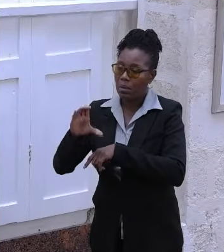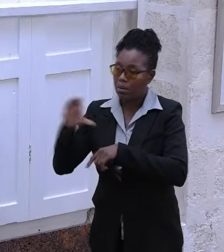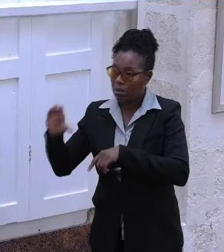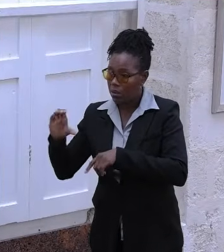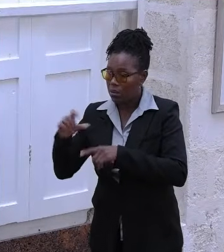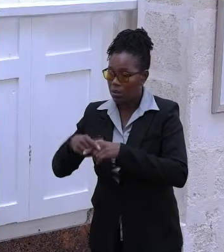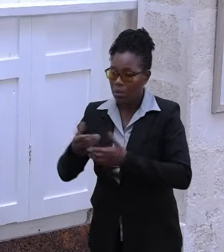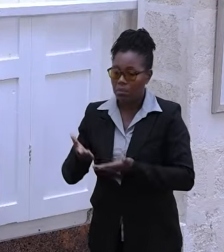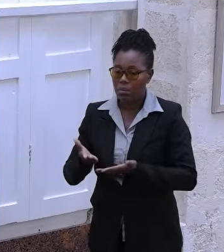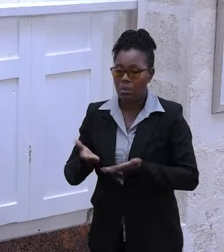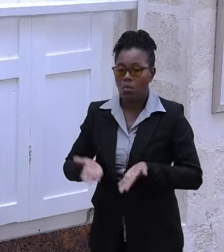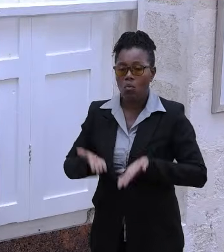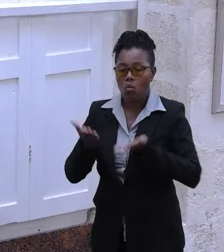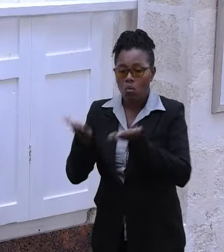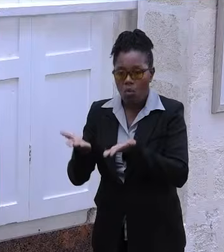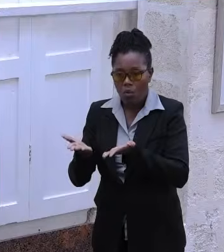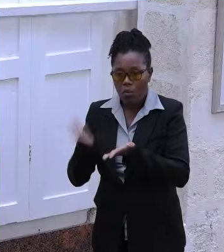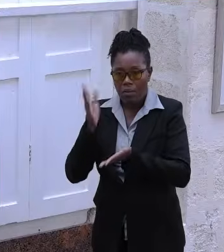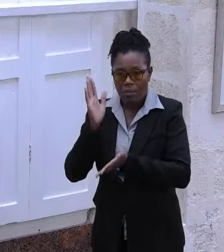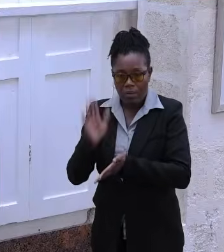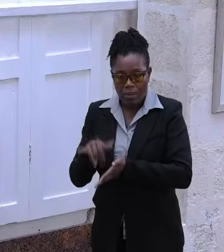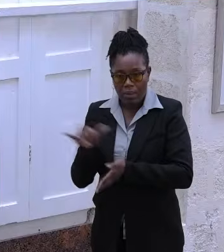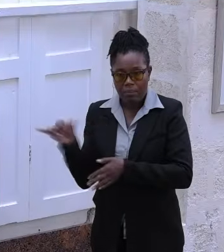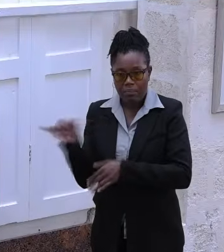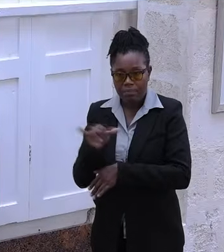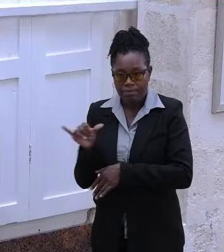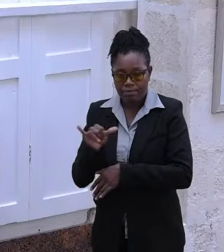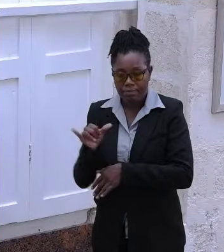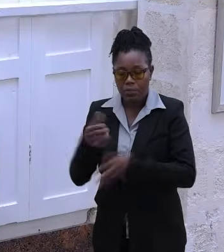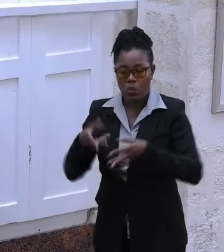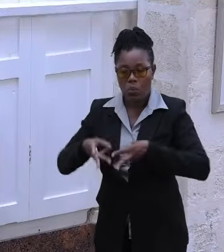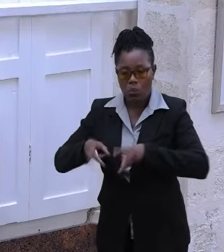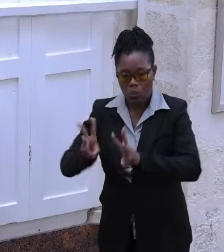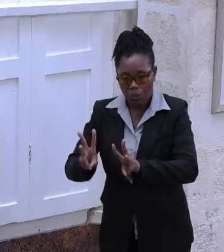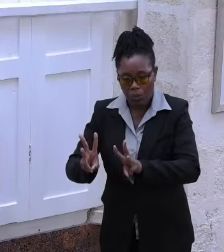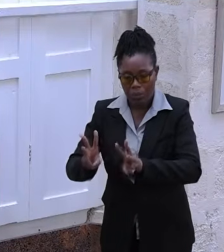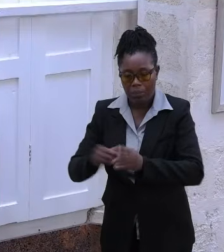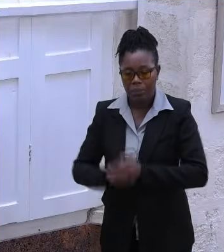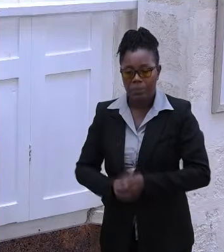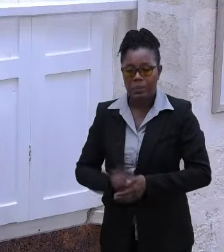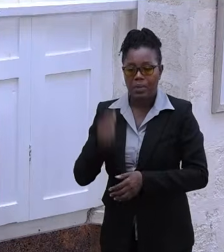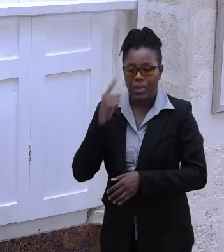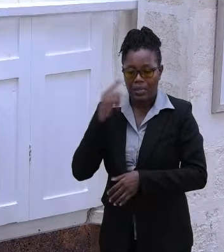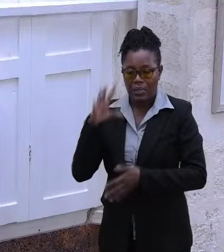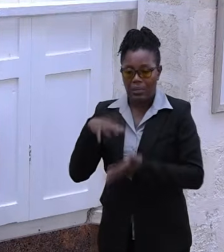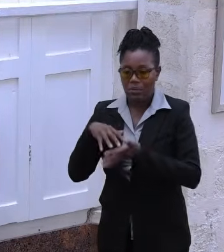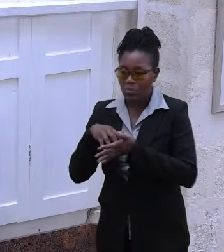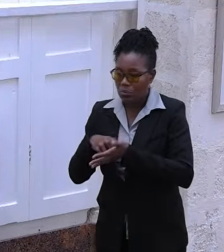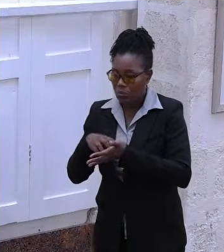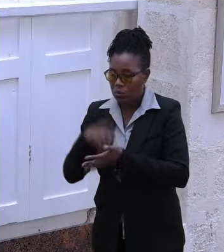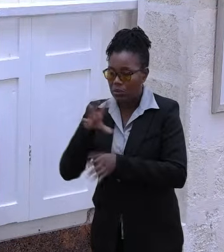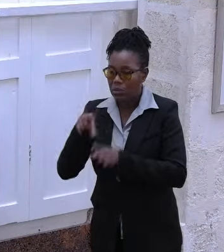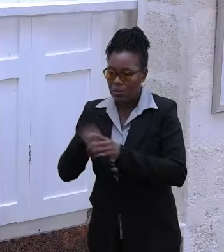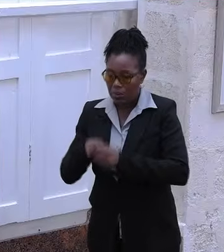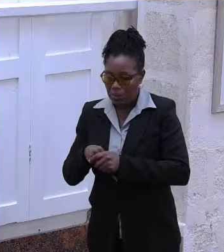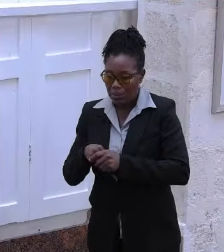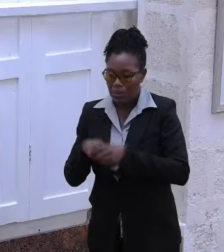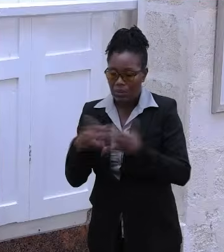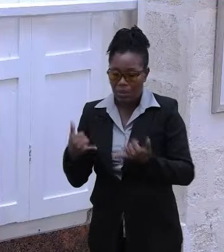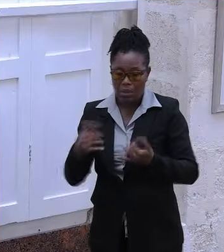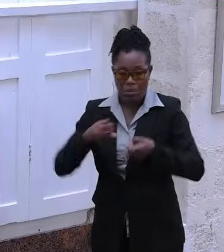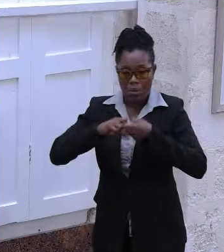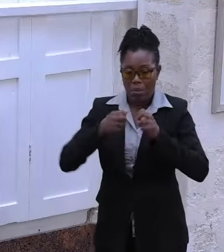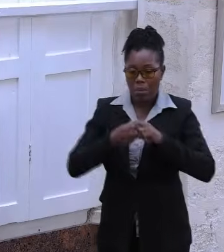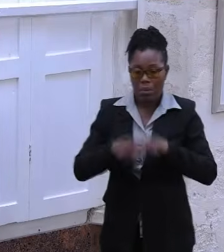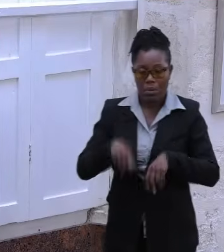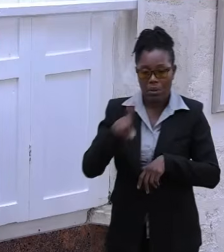that same pathway. I think that is the weakness in the system. I don't have a problem with the